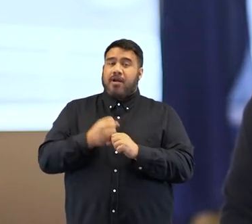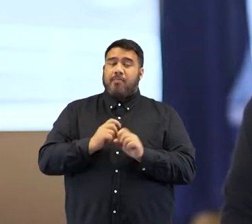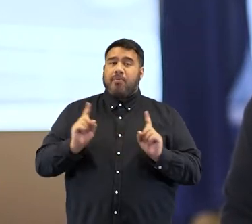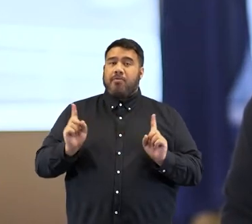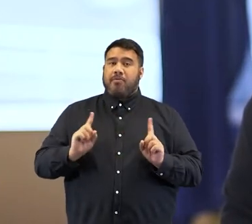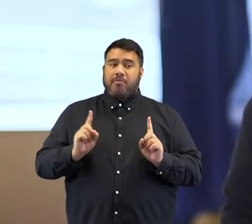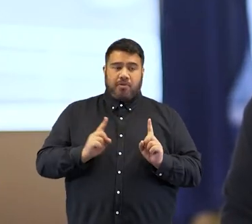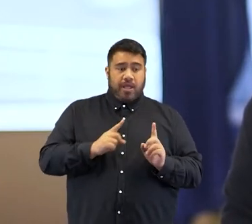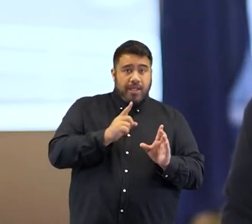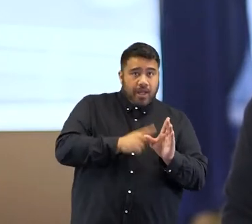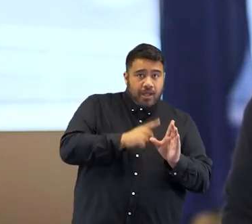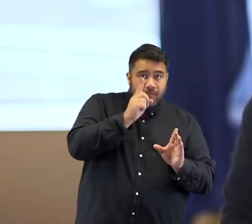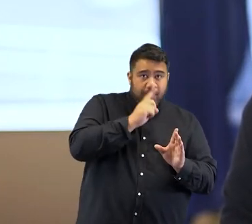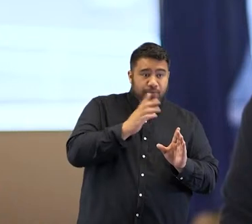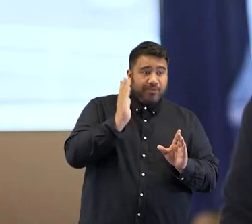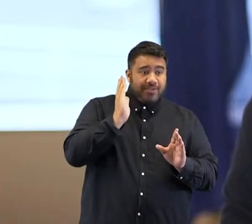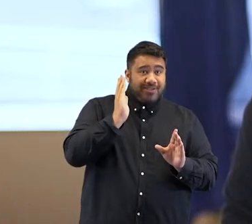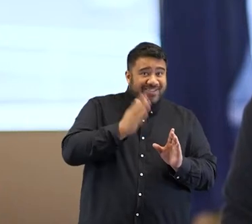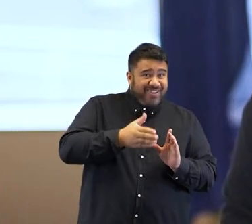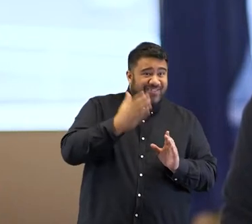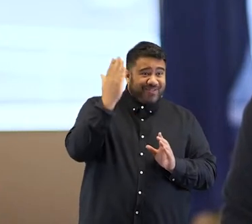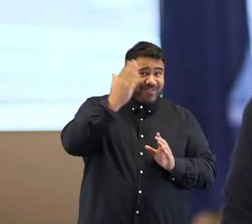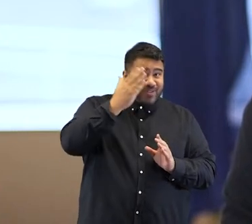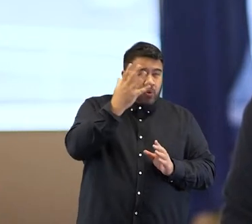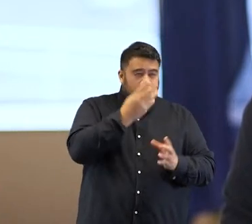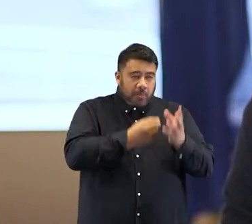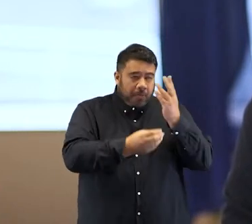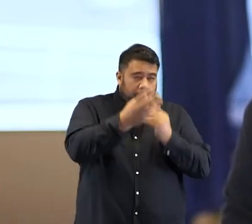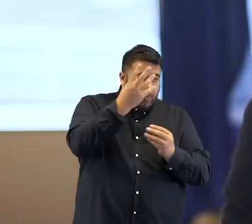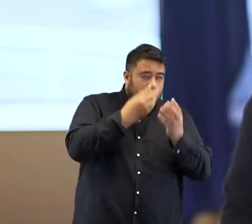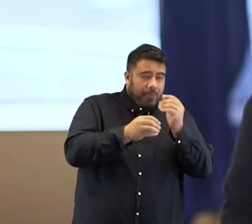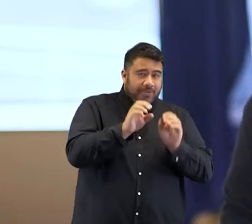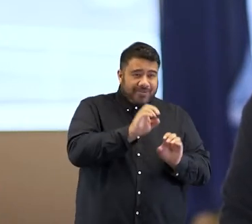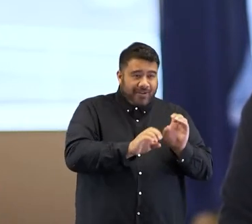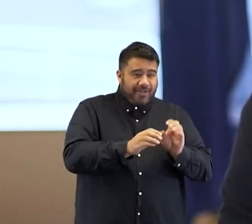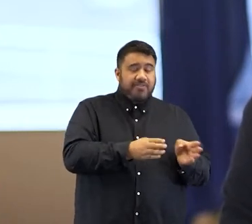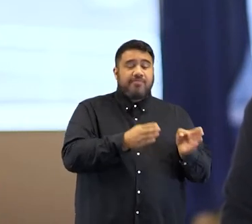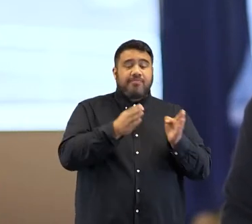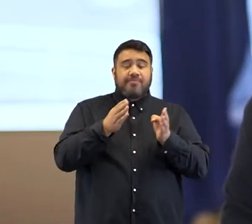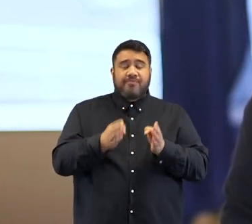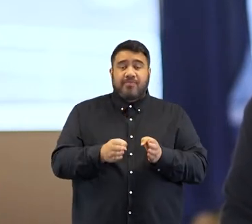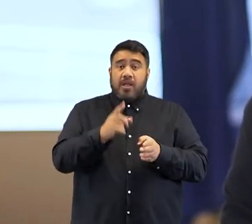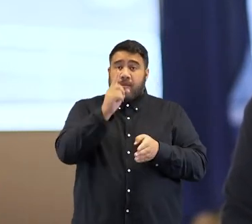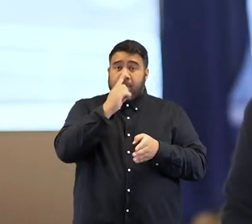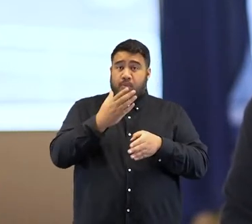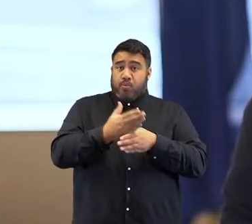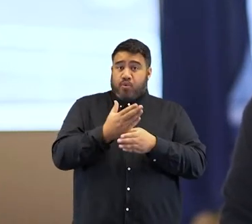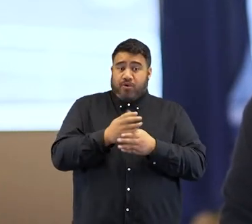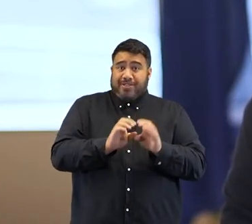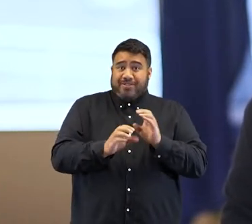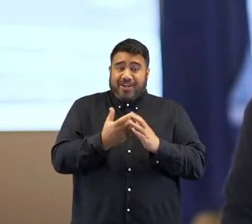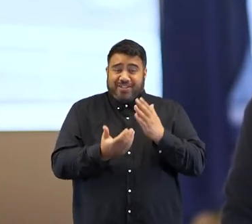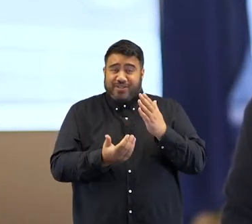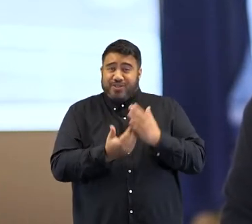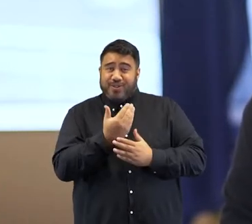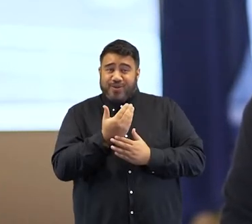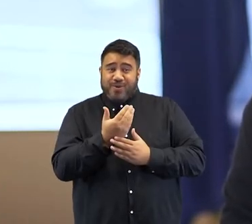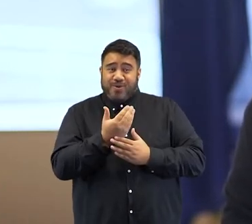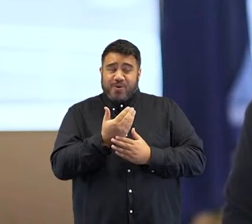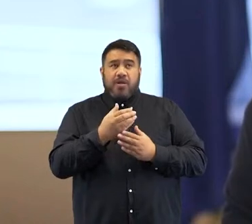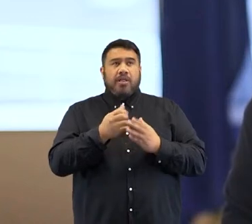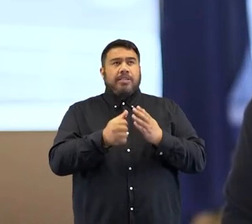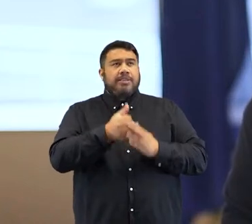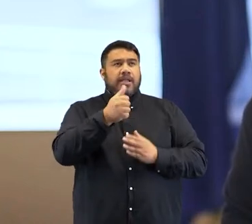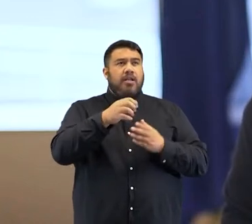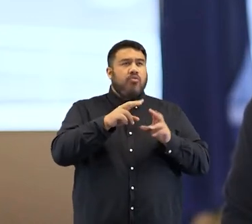are still at school taking their first steps to a science career, emerging scientists, a senior researcher or